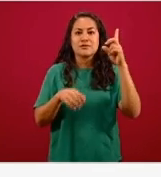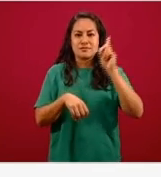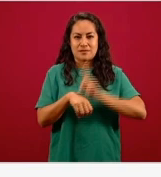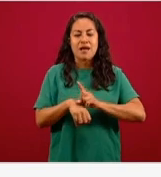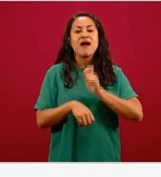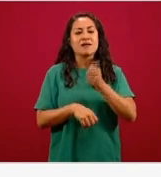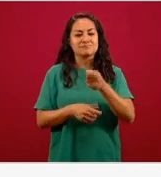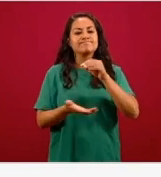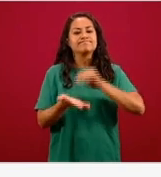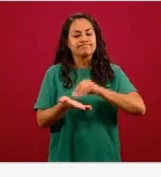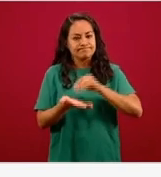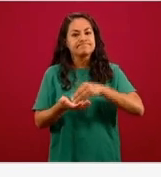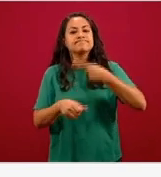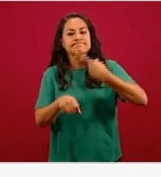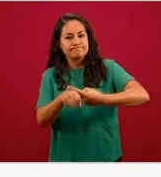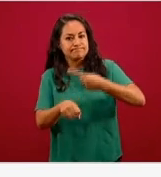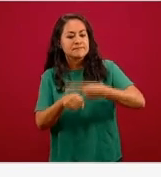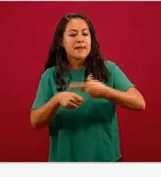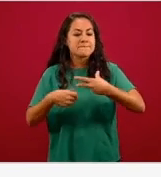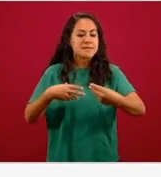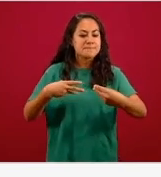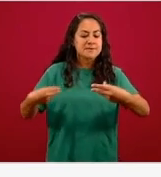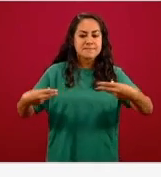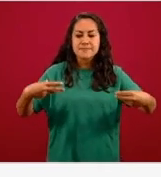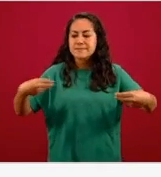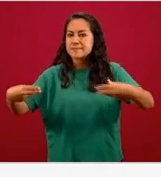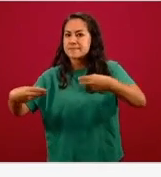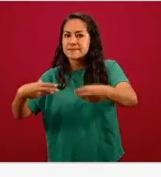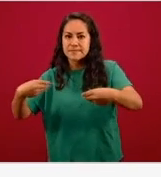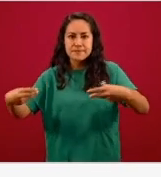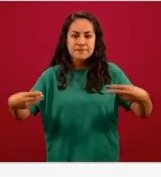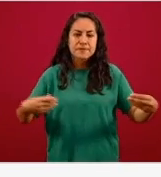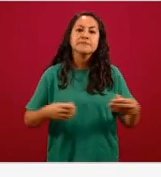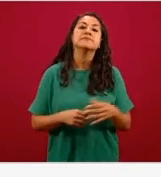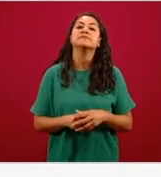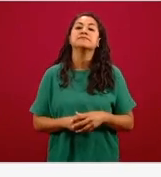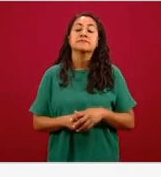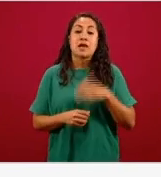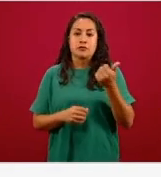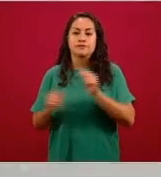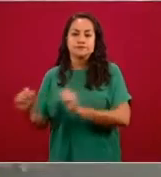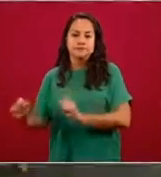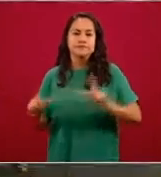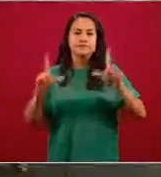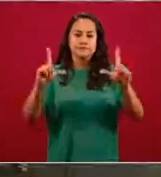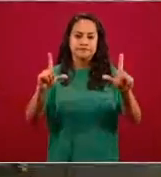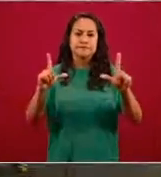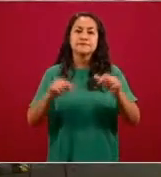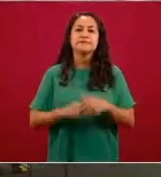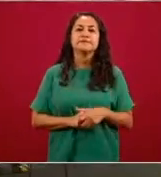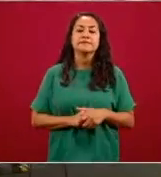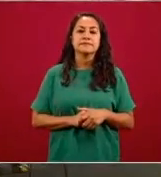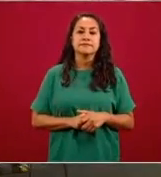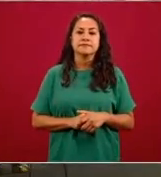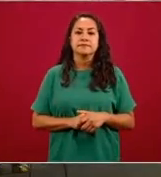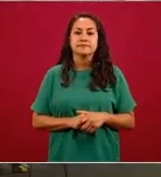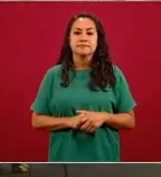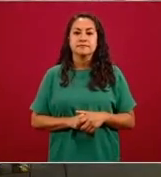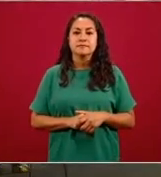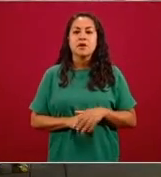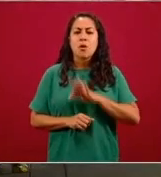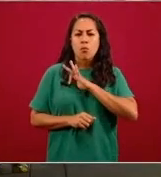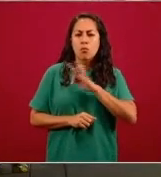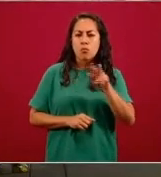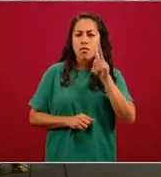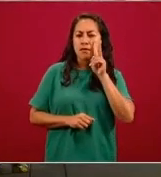lighter green means lower concentration, orange and red means a higher